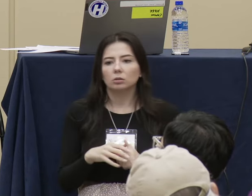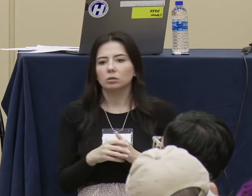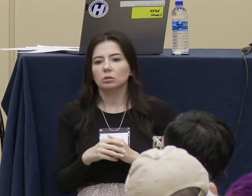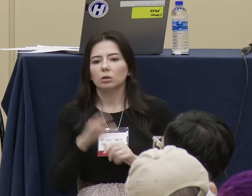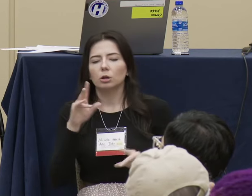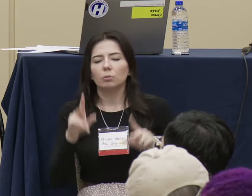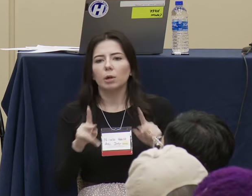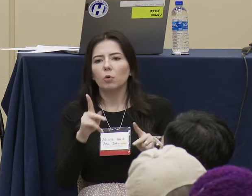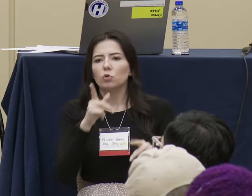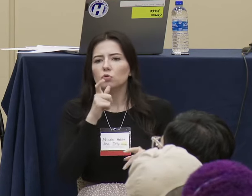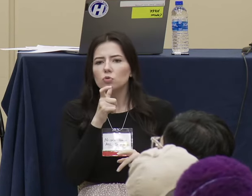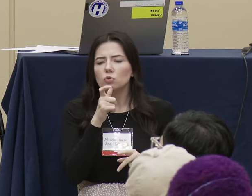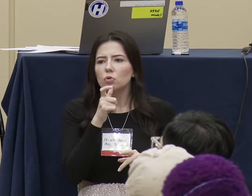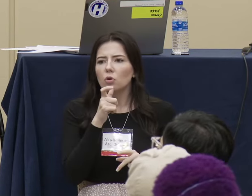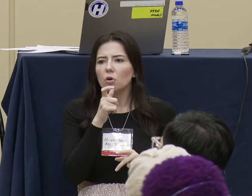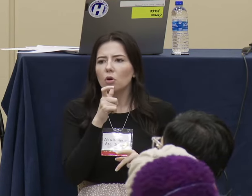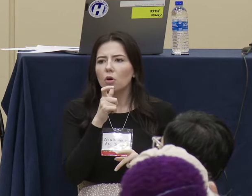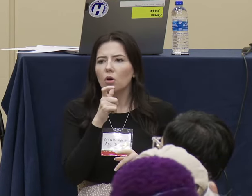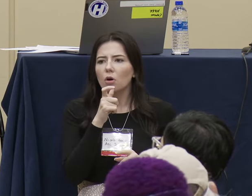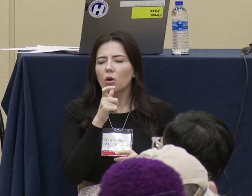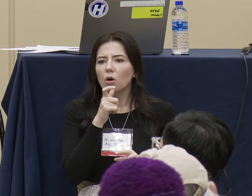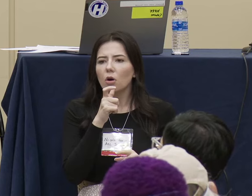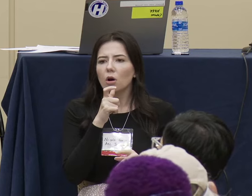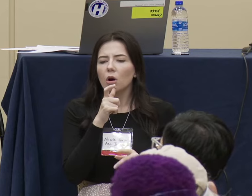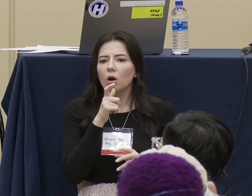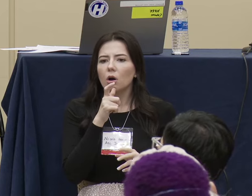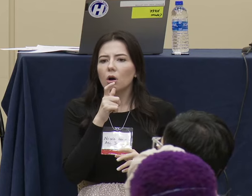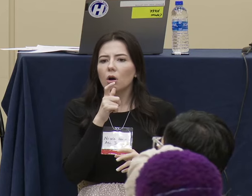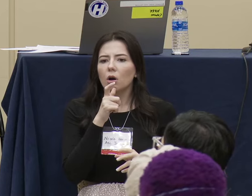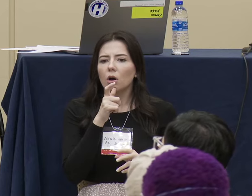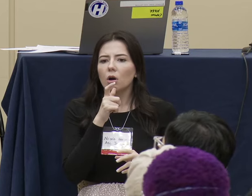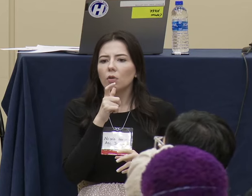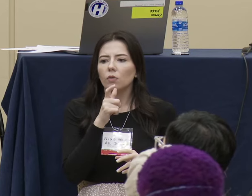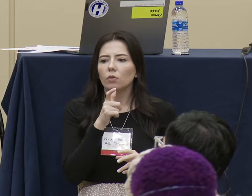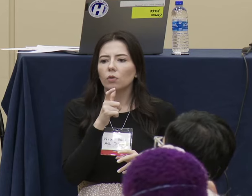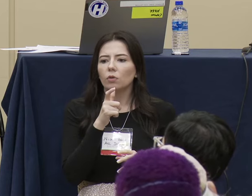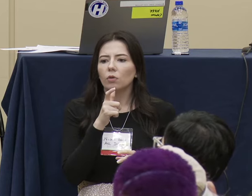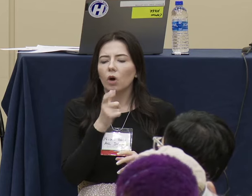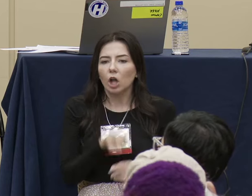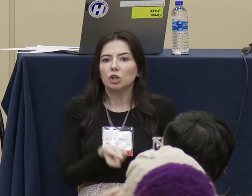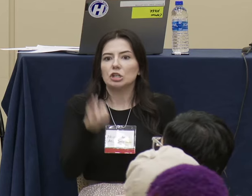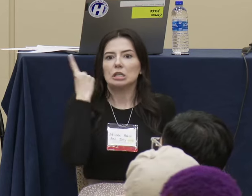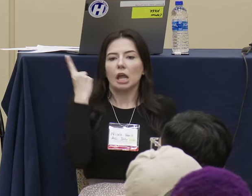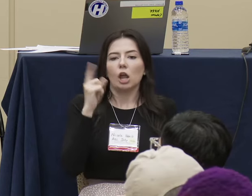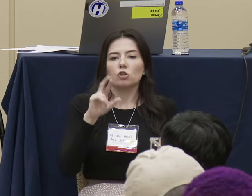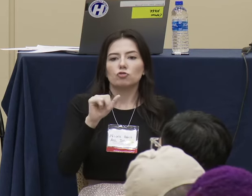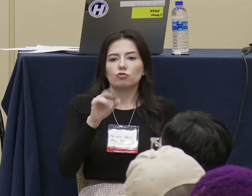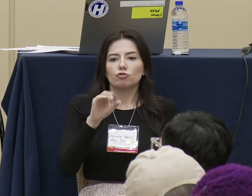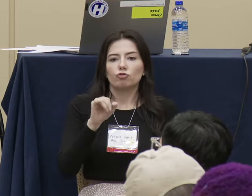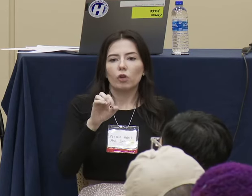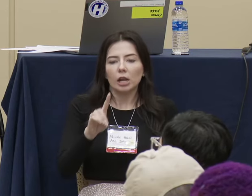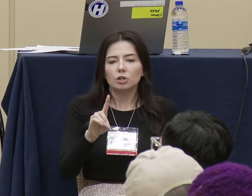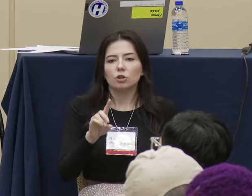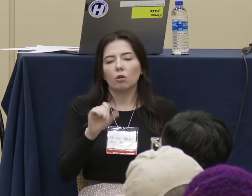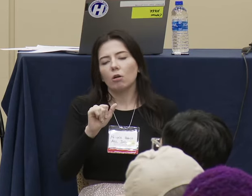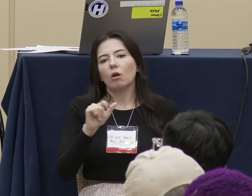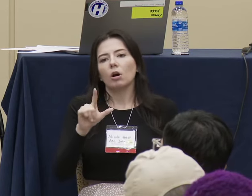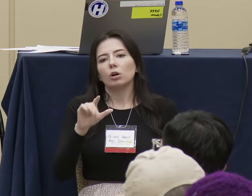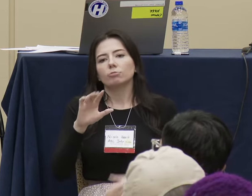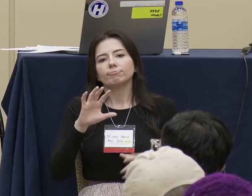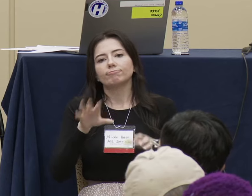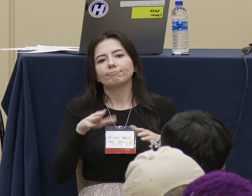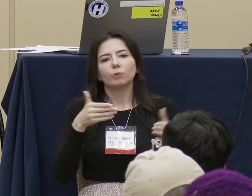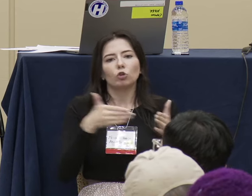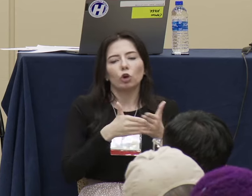to this nexus of what I call racial criminal pathologization, meaning exactly